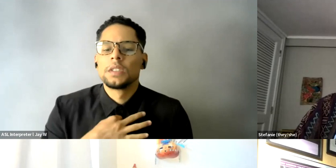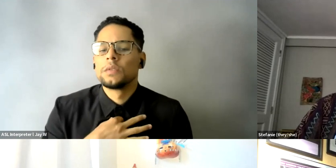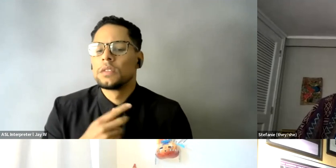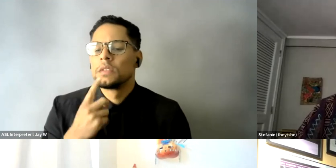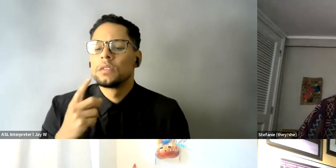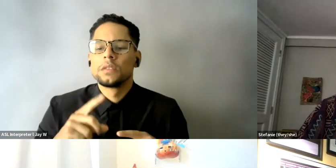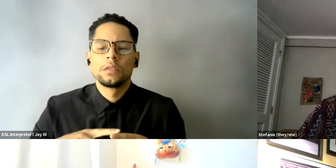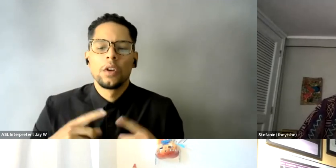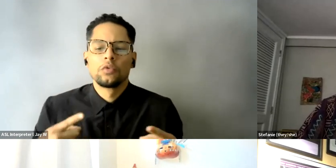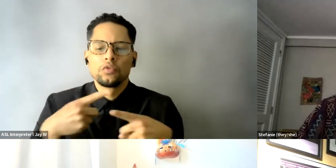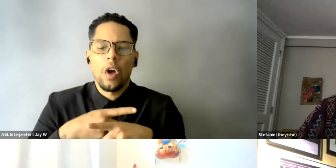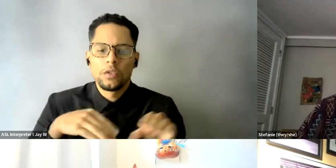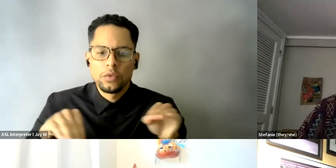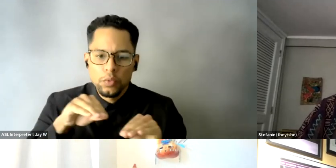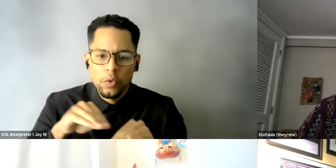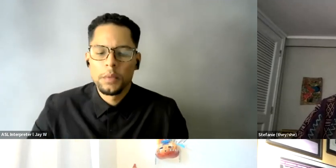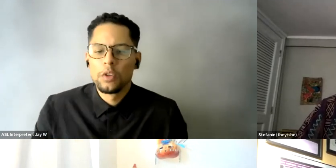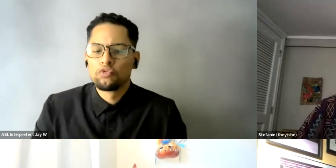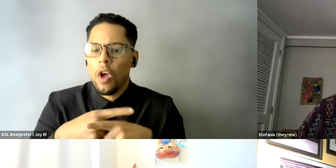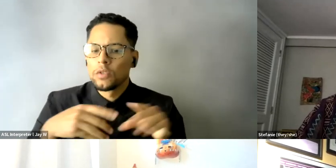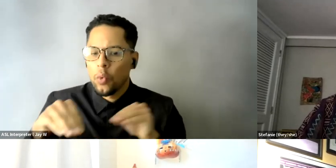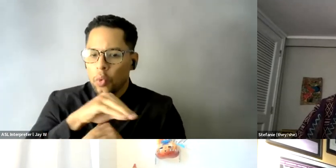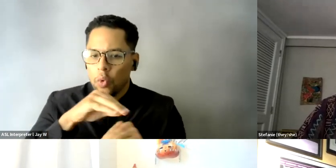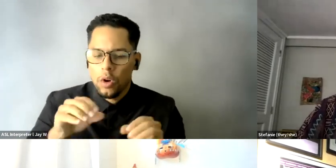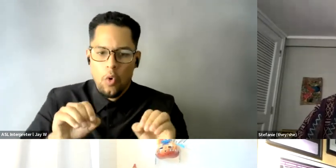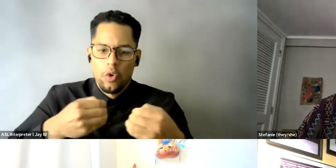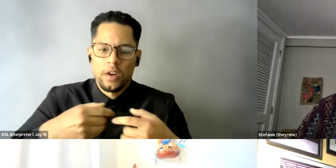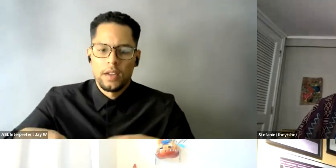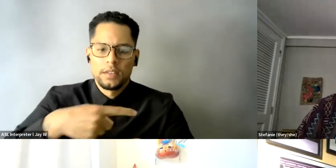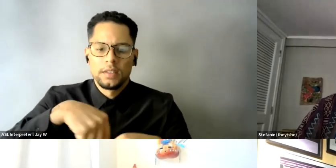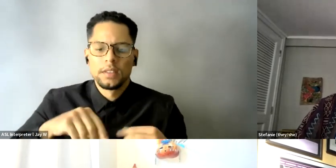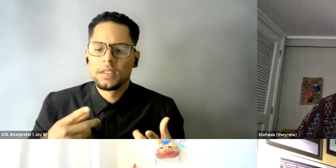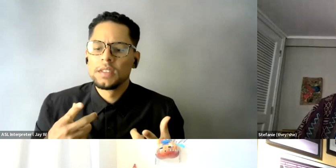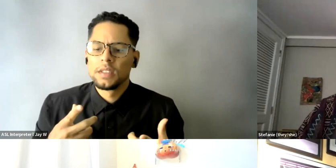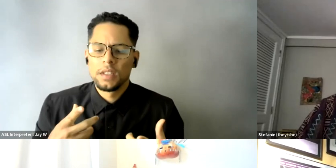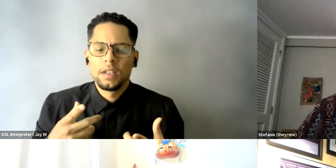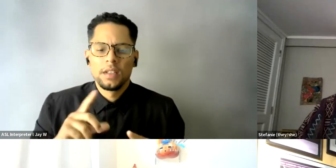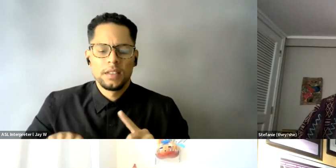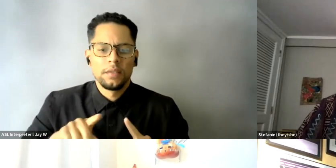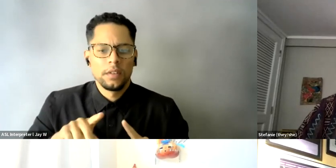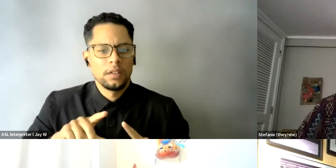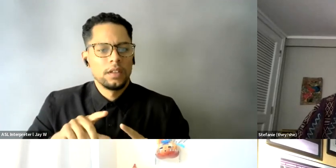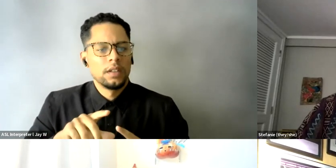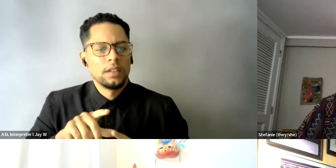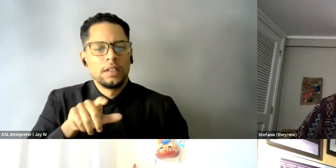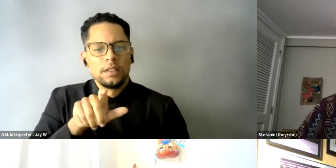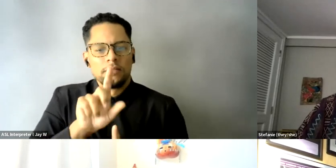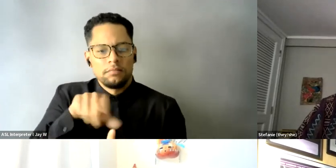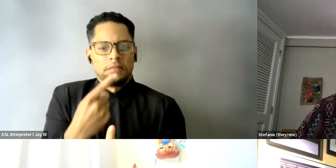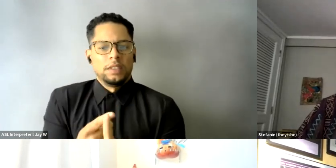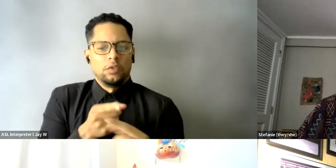cross-movement organizing, moving beyond the silos of a single issue struggle, impacted the work you do?